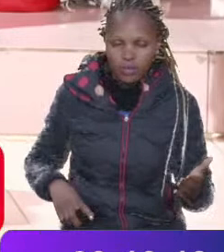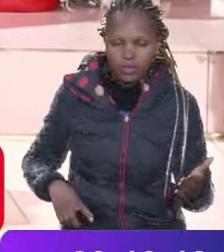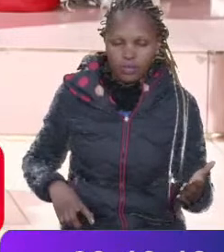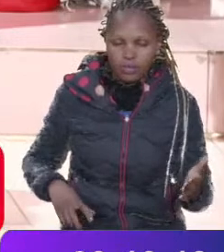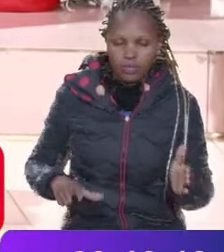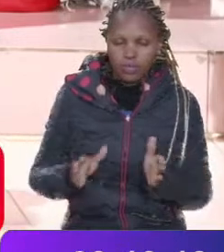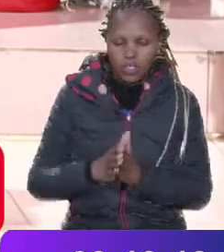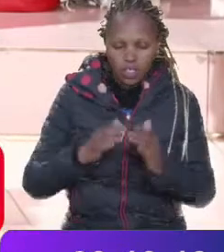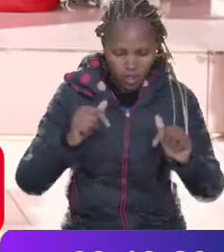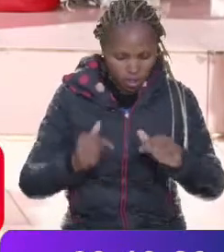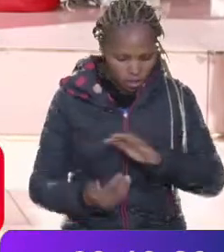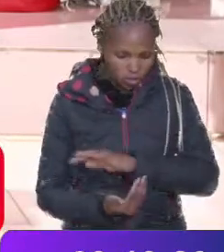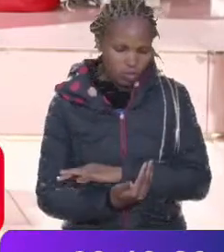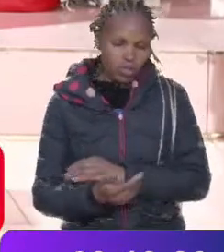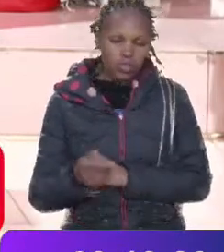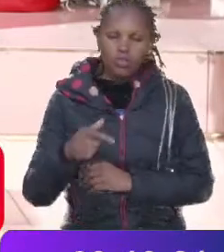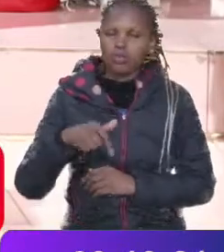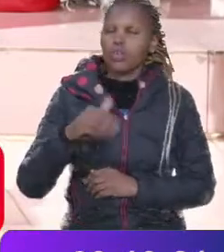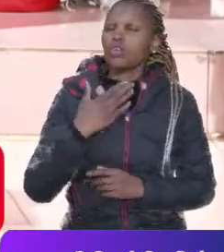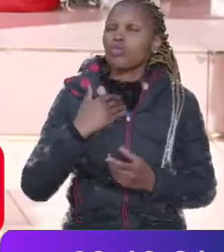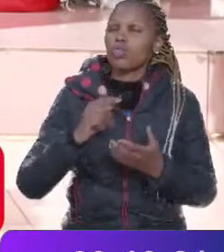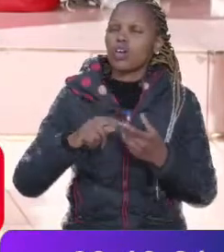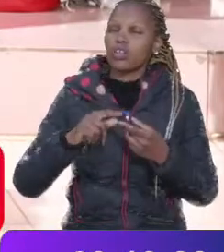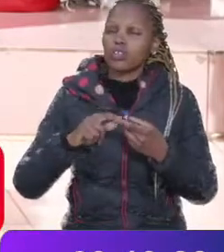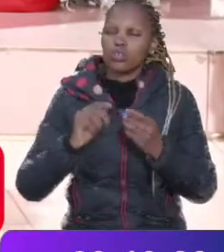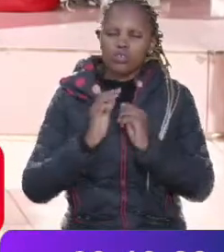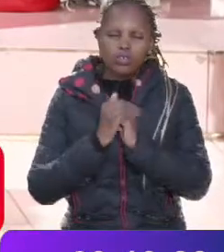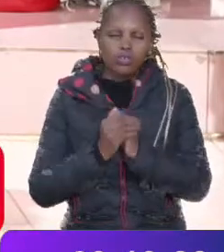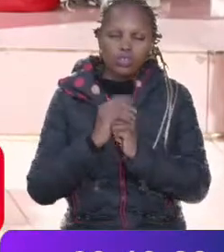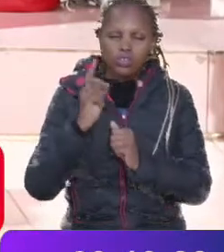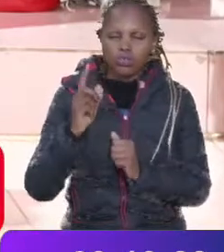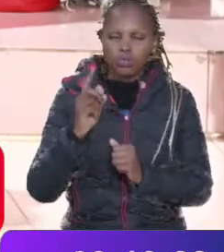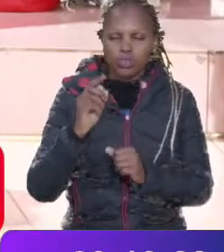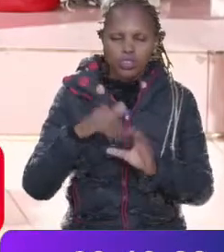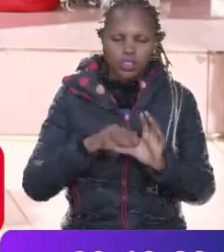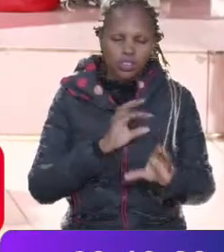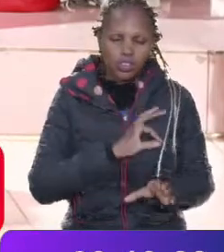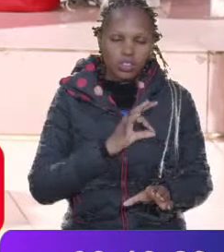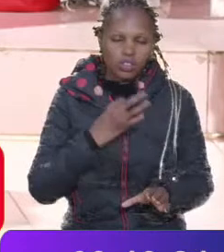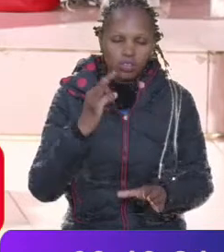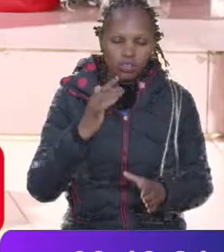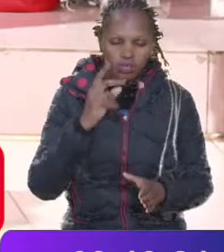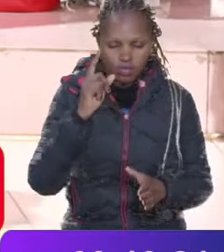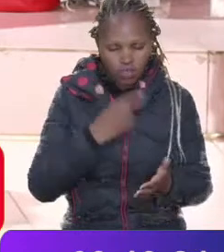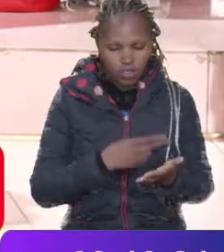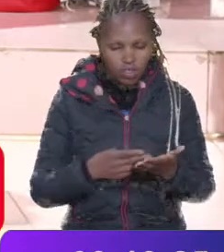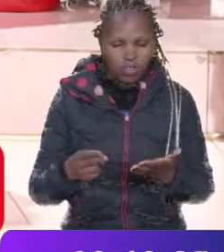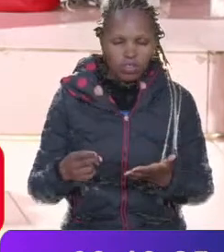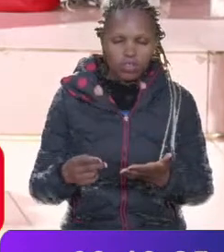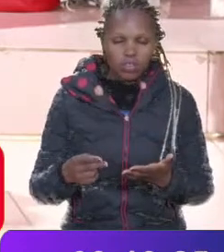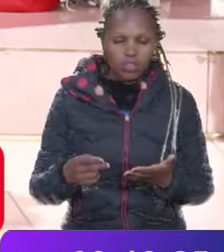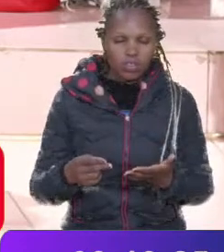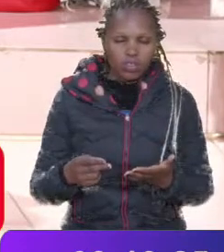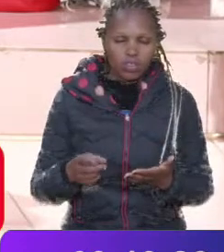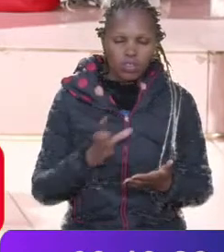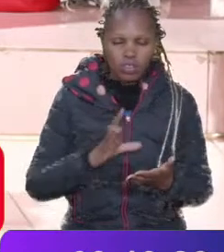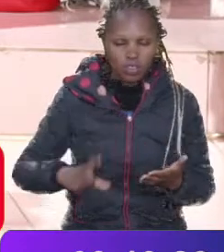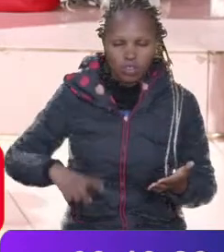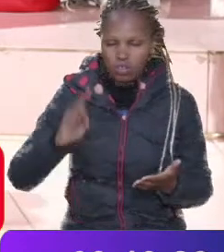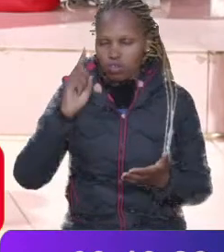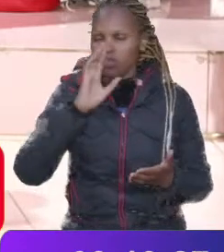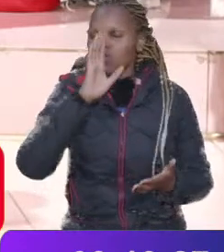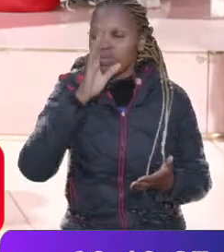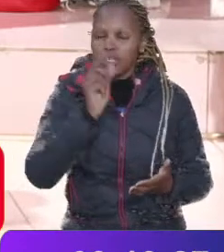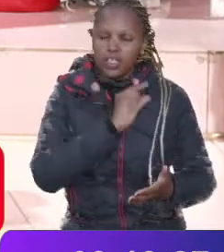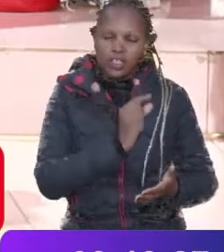And this morning, we want to worship you in the spirit of your holiness. And say, Lord, you've been gracious to